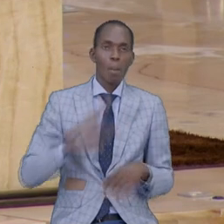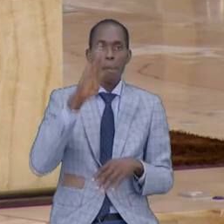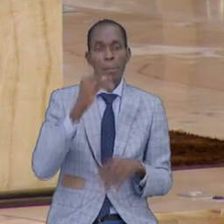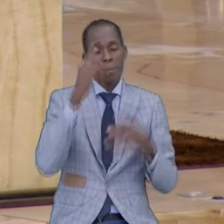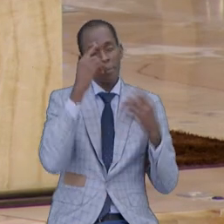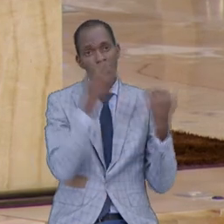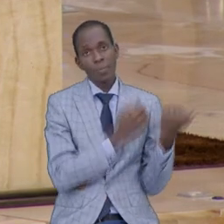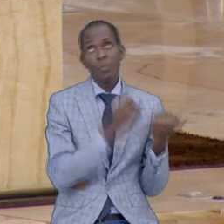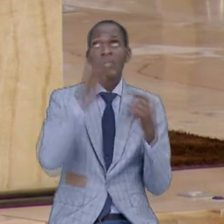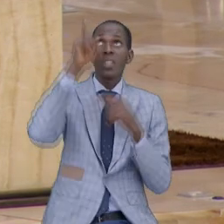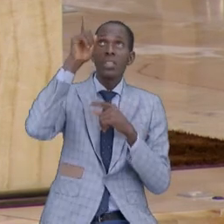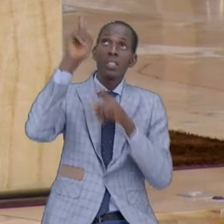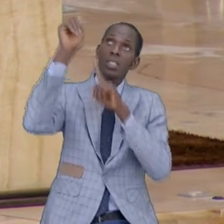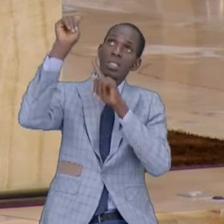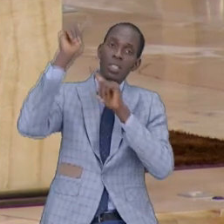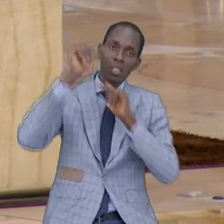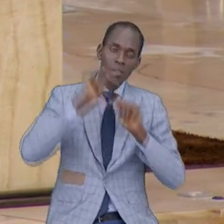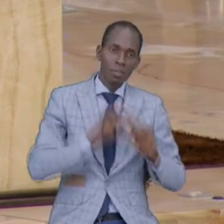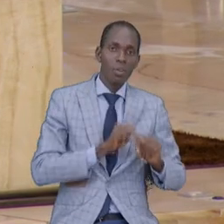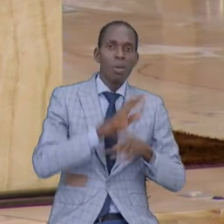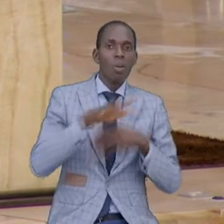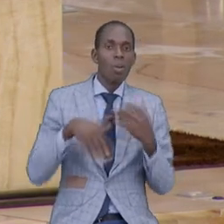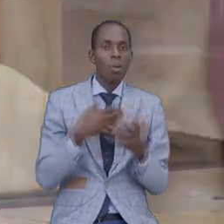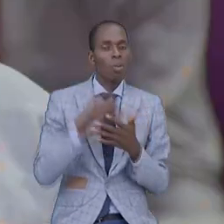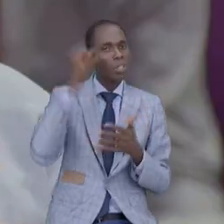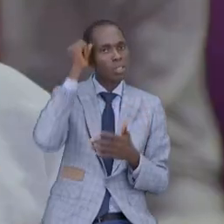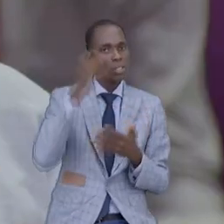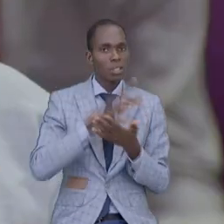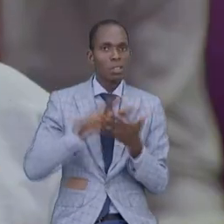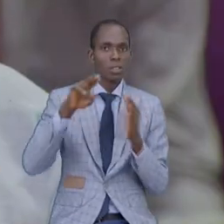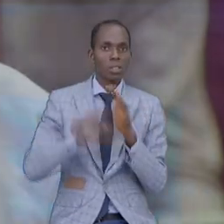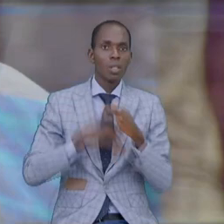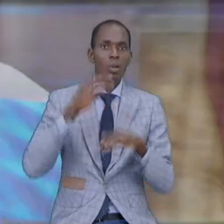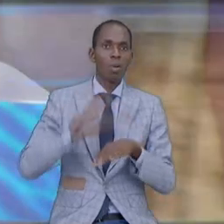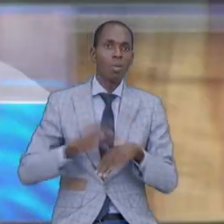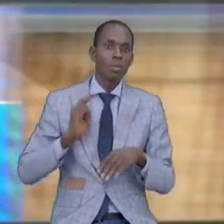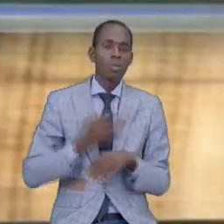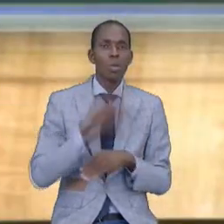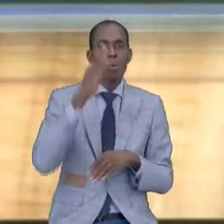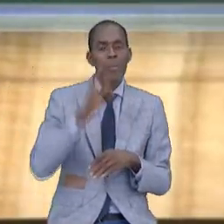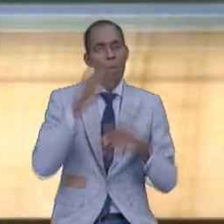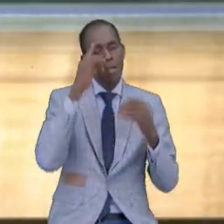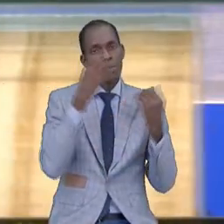He transferred all his righteousness on us by faith. He